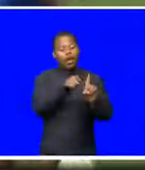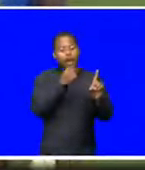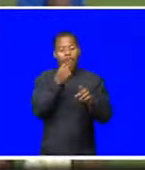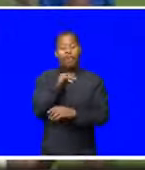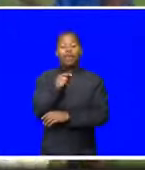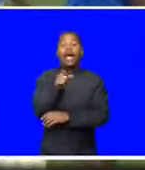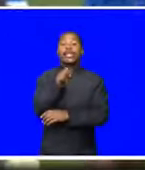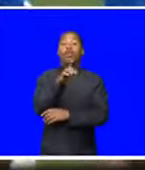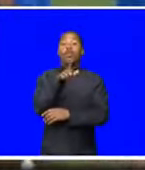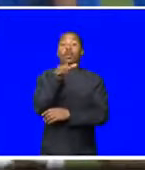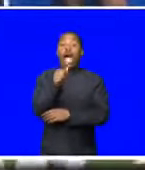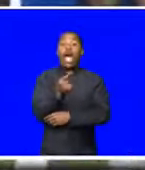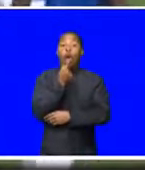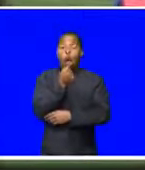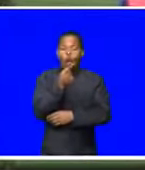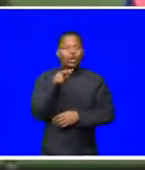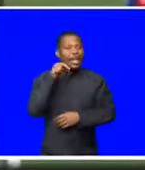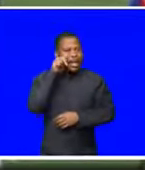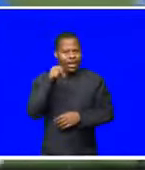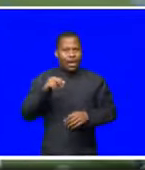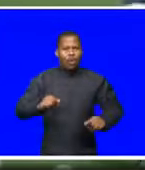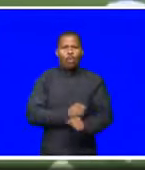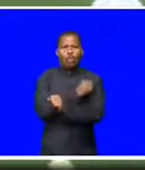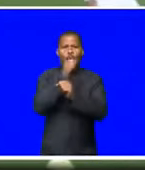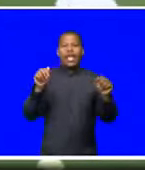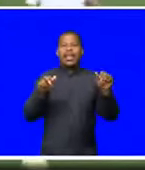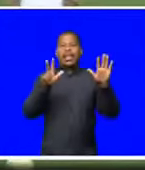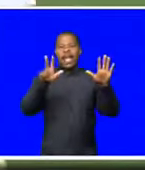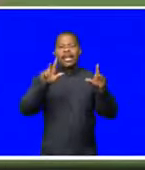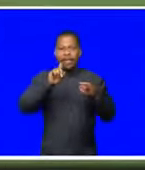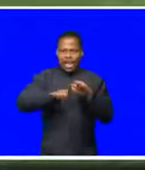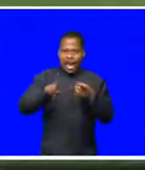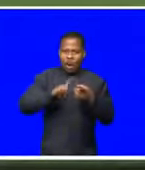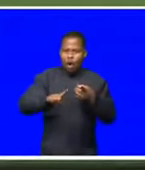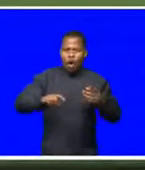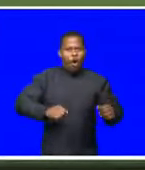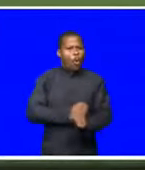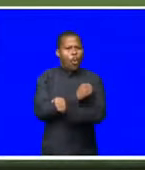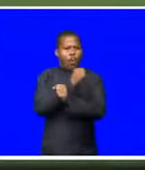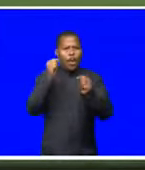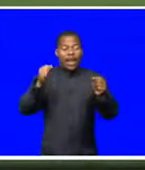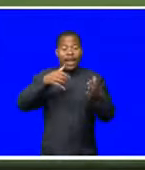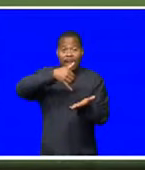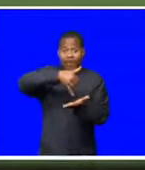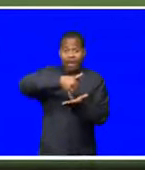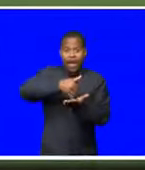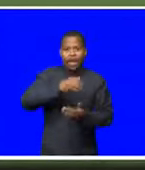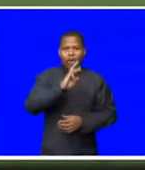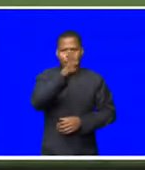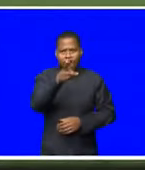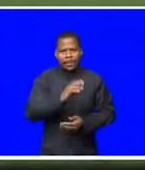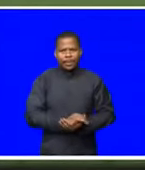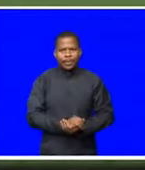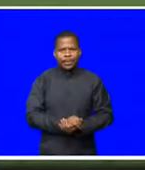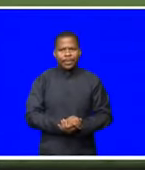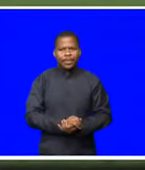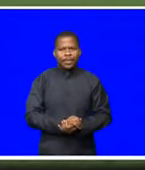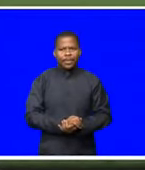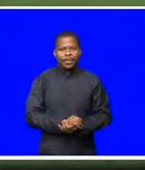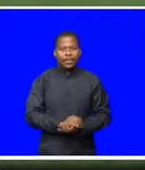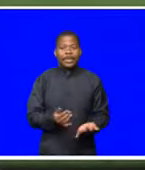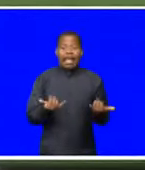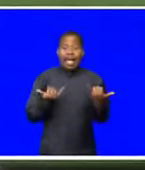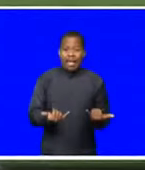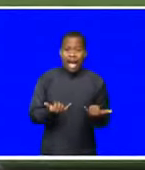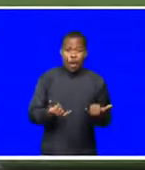imidlalo lesiphohlongo lesele bangaba nabo lithuba lokuyiphakamisa. Okay, lokumcoco kwanyalo iconsistency. If you want